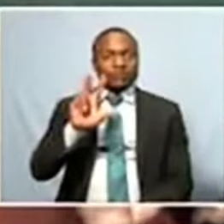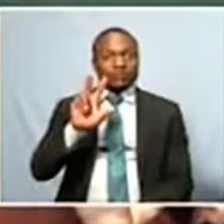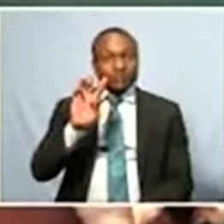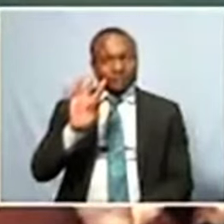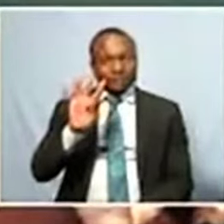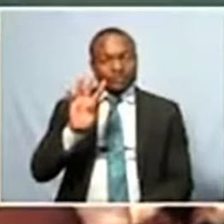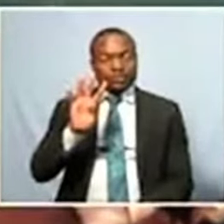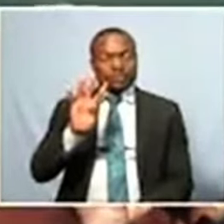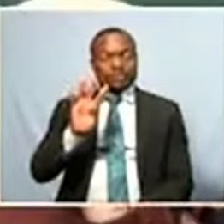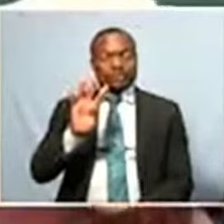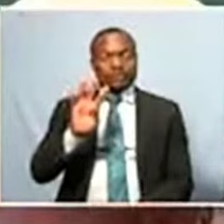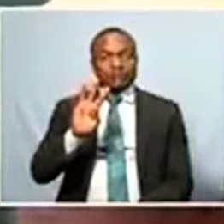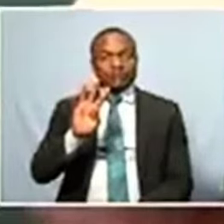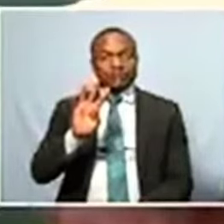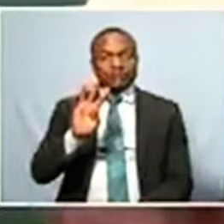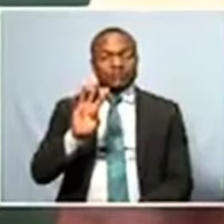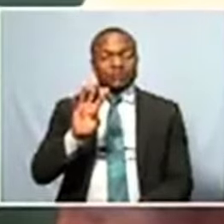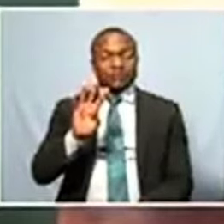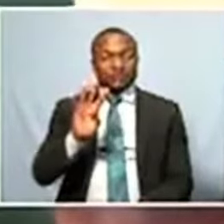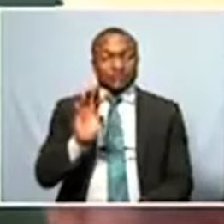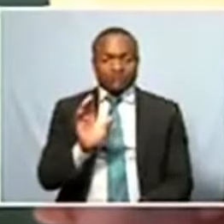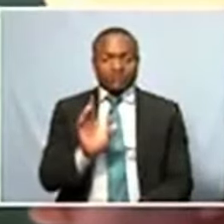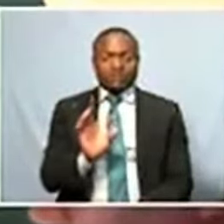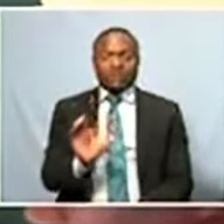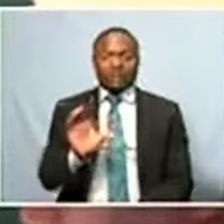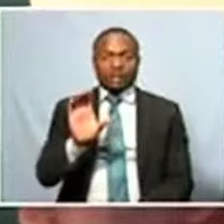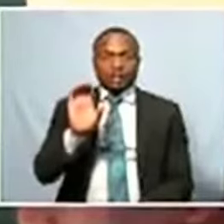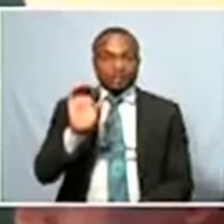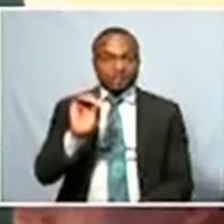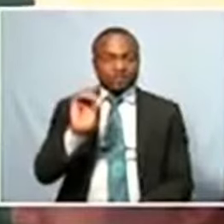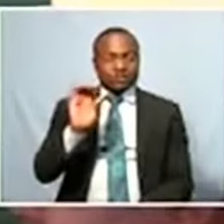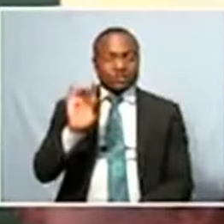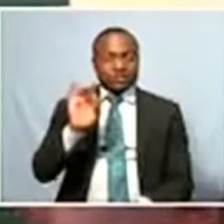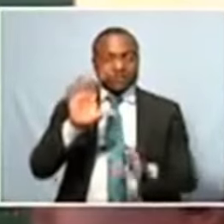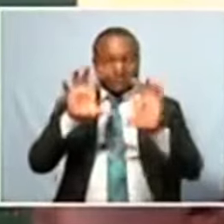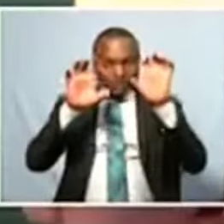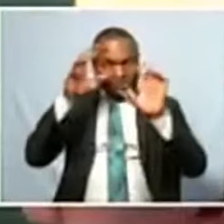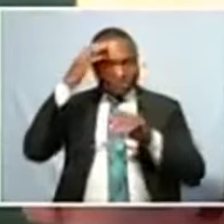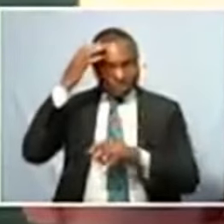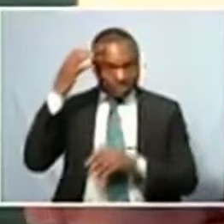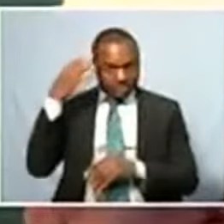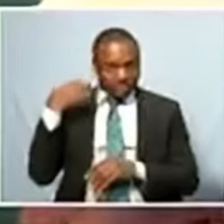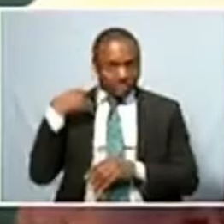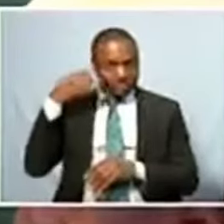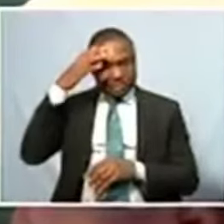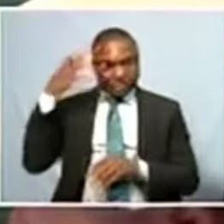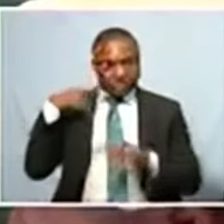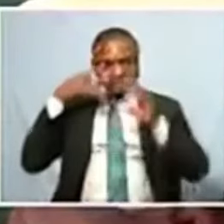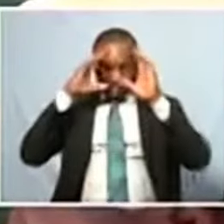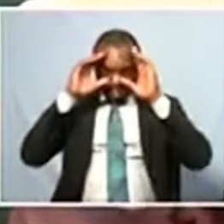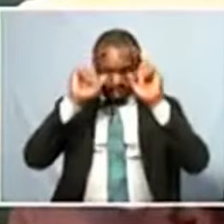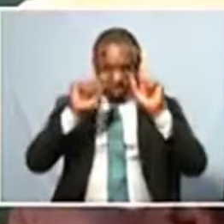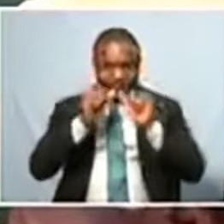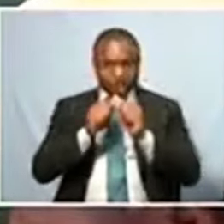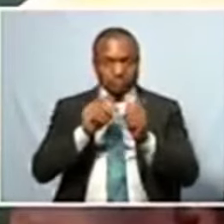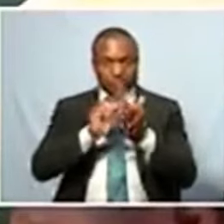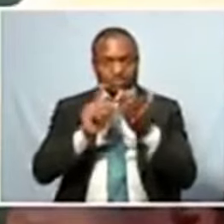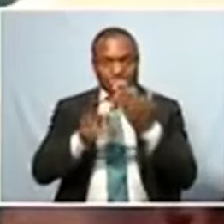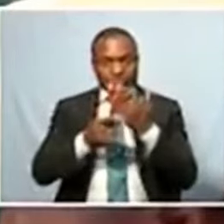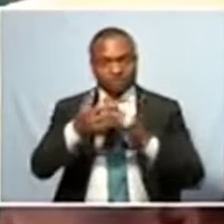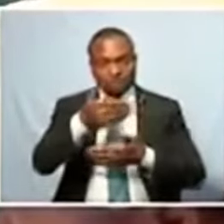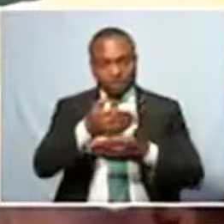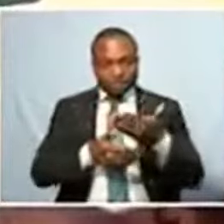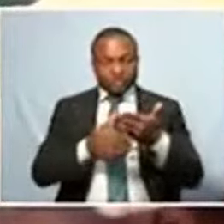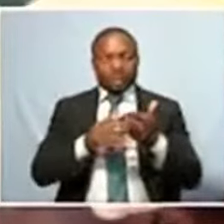913,851,334 in respect of head 08 Cabinet Office, Office of the President, in line with the programs as outlined in the Yellow